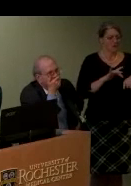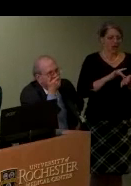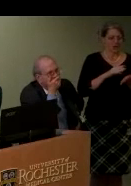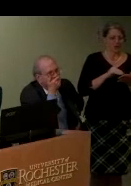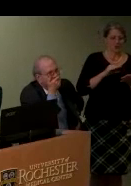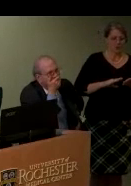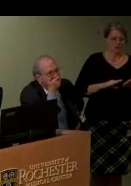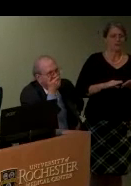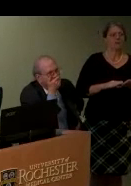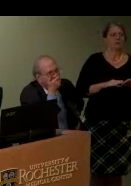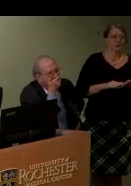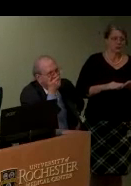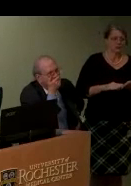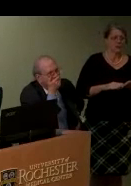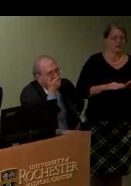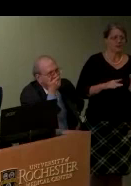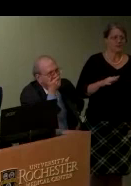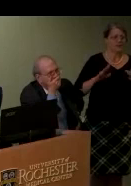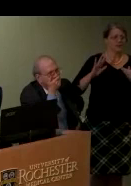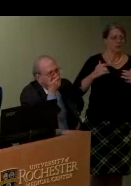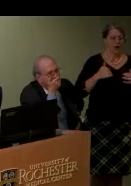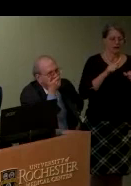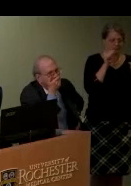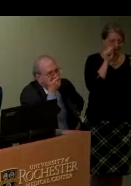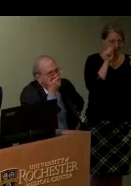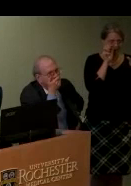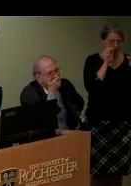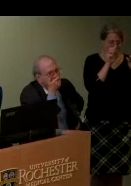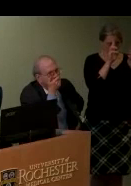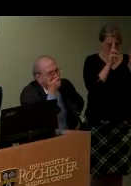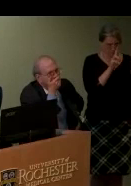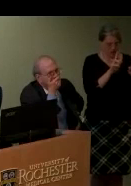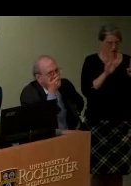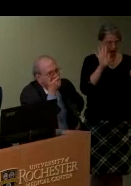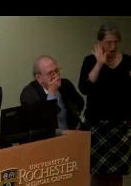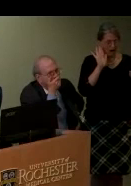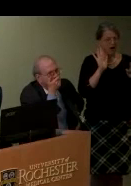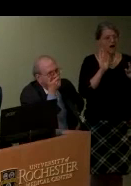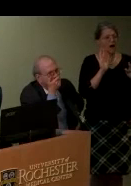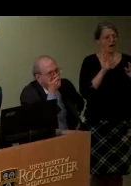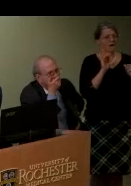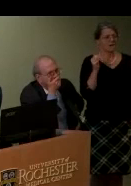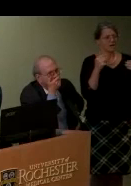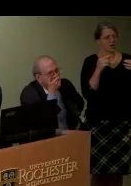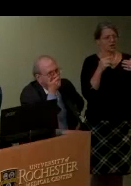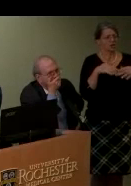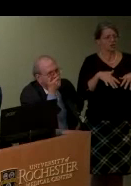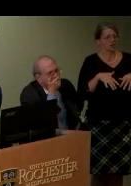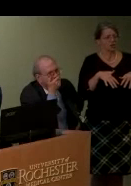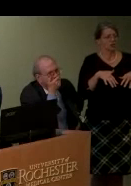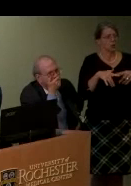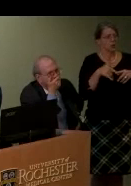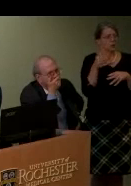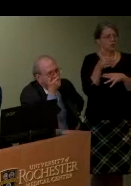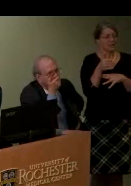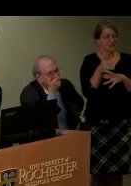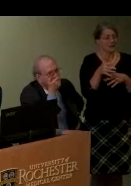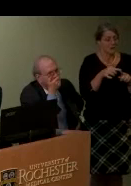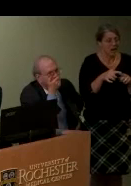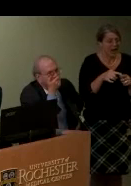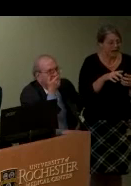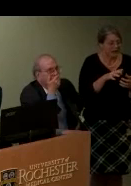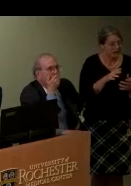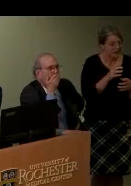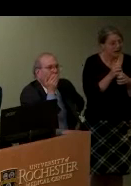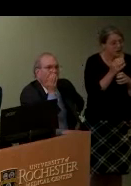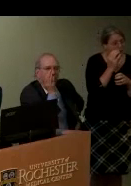Dr. Engel. We had incredible respect and a certain amount of fear and trepidation when we were presenting. And yet I got to know